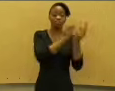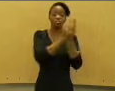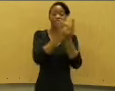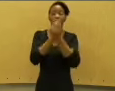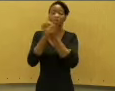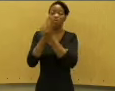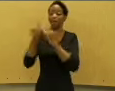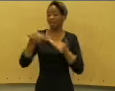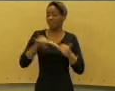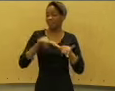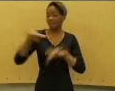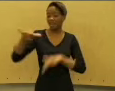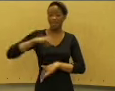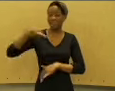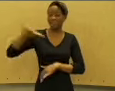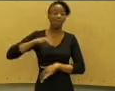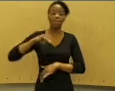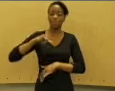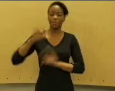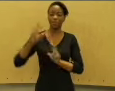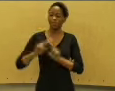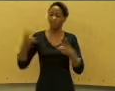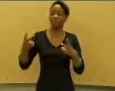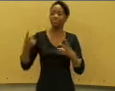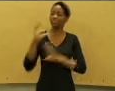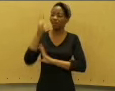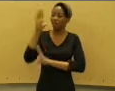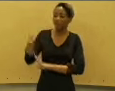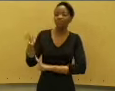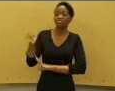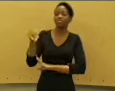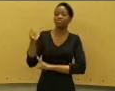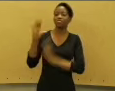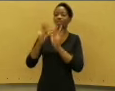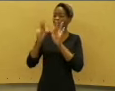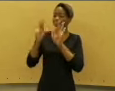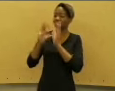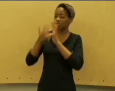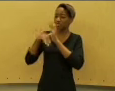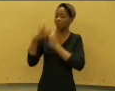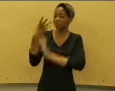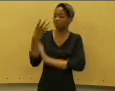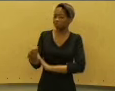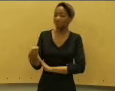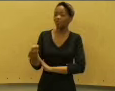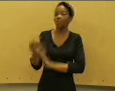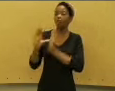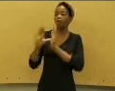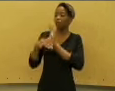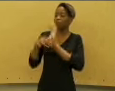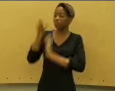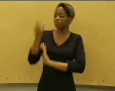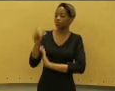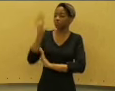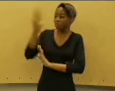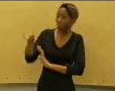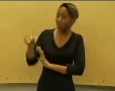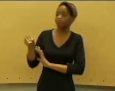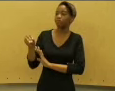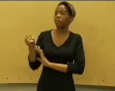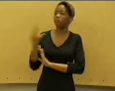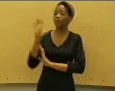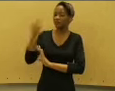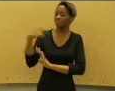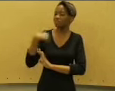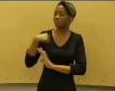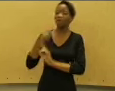in the conversation and ask. If you have a disabled person in the circle and you're not sure about something, ask. I love answering